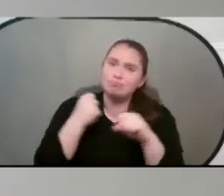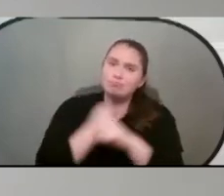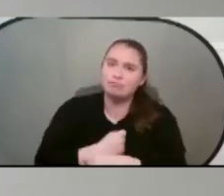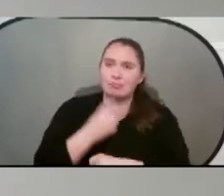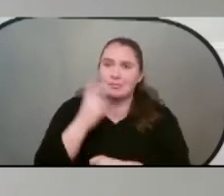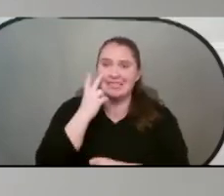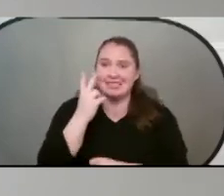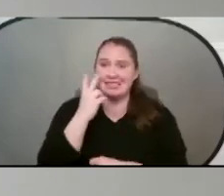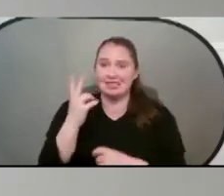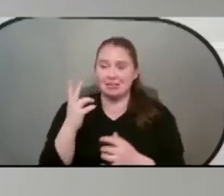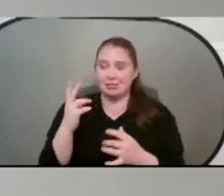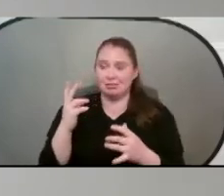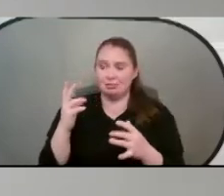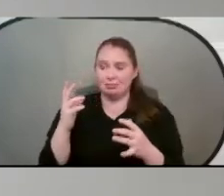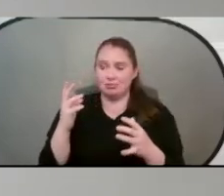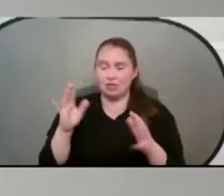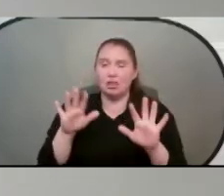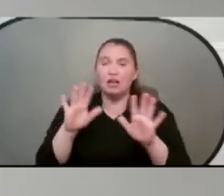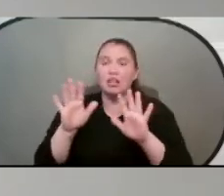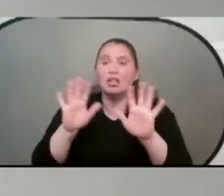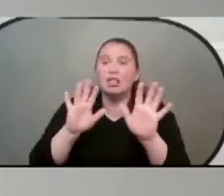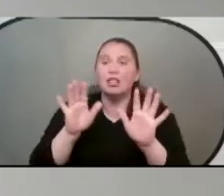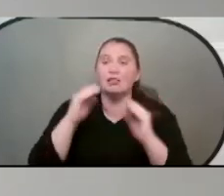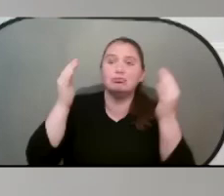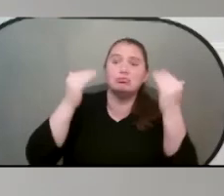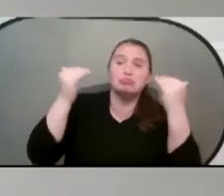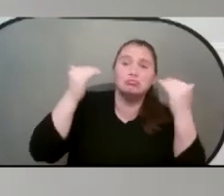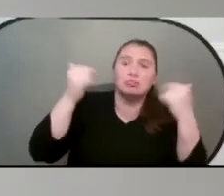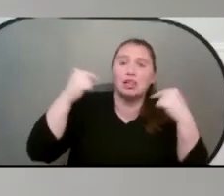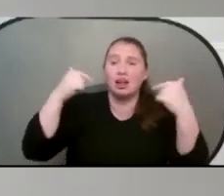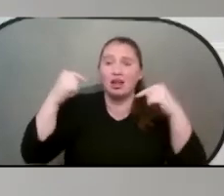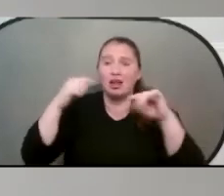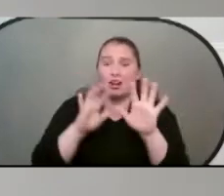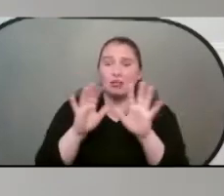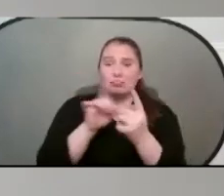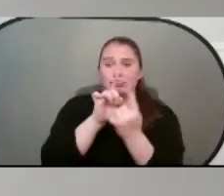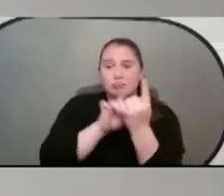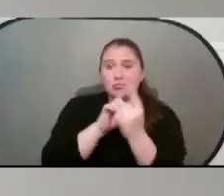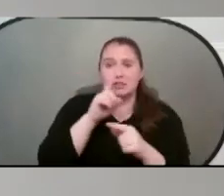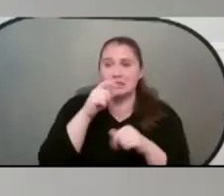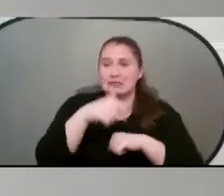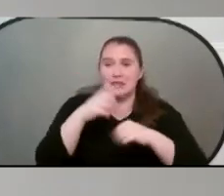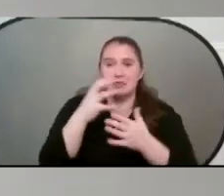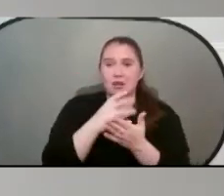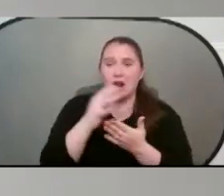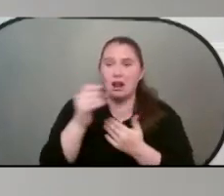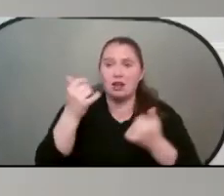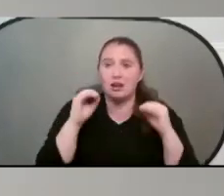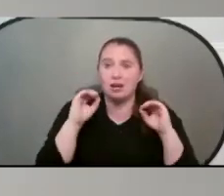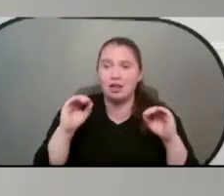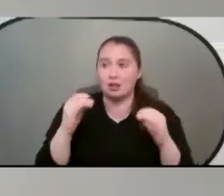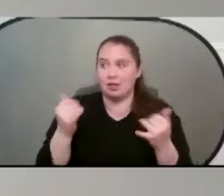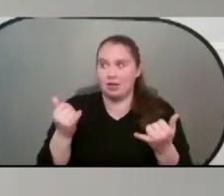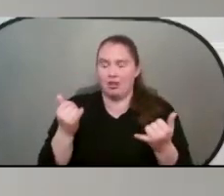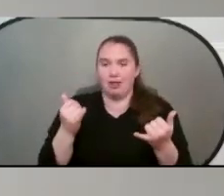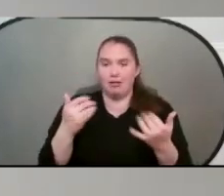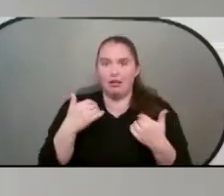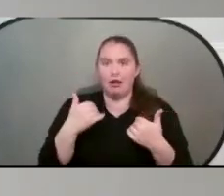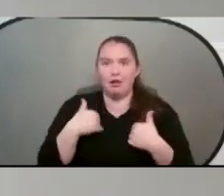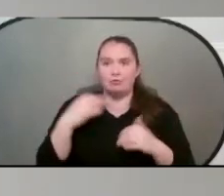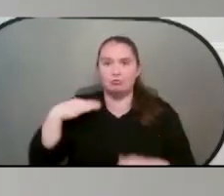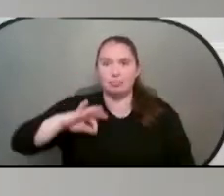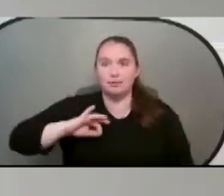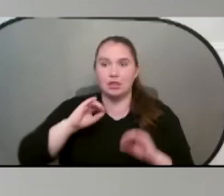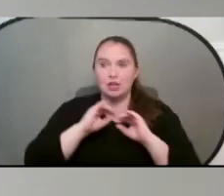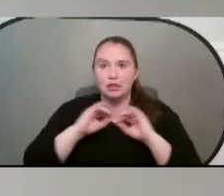the teacher in these bigger classes, new schools, but much bigger classes. And now they're at a disadvantage. The numbers might show